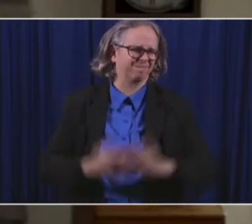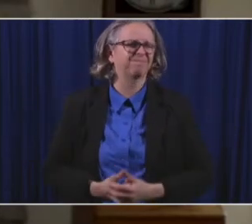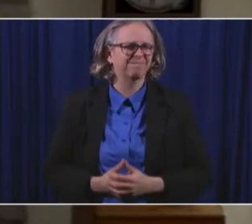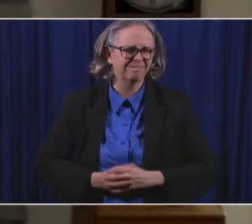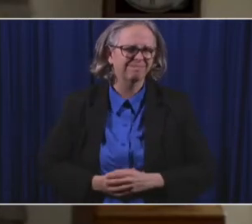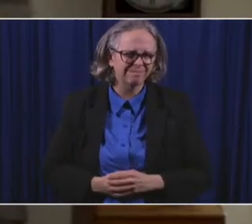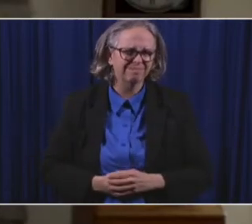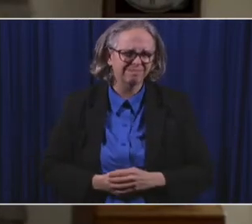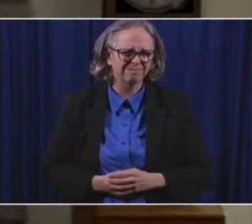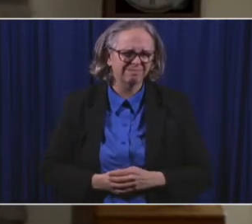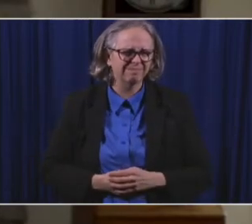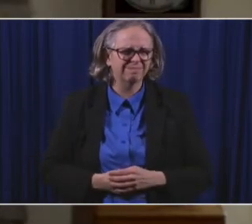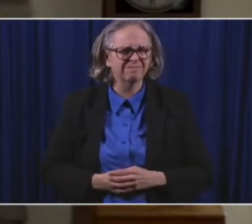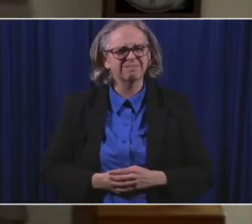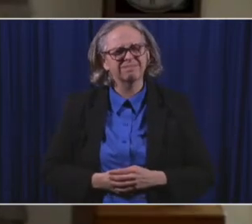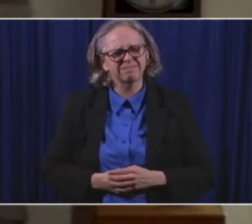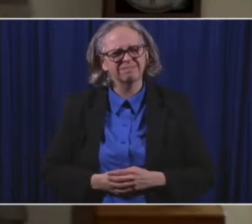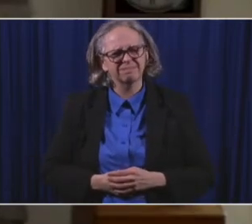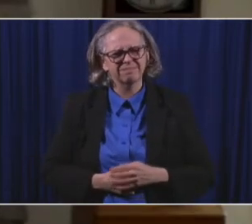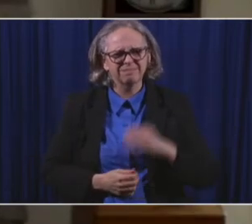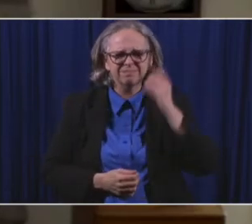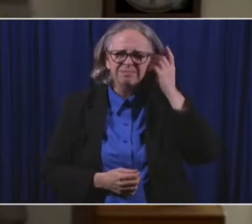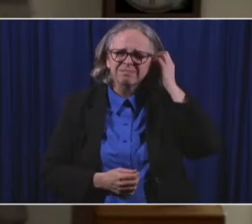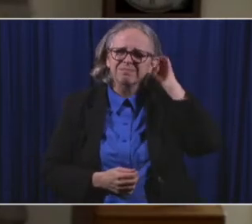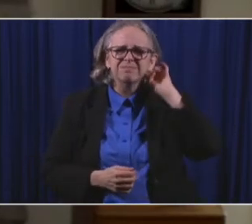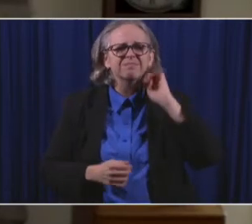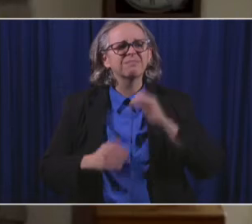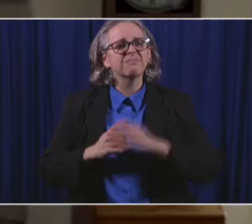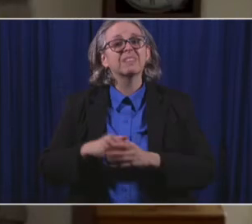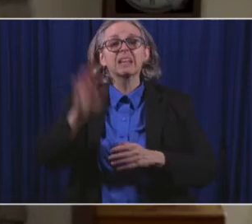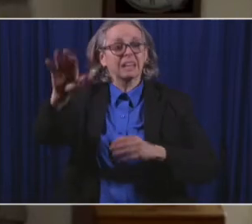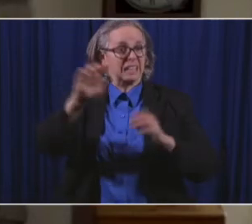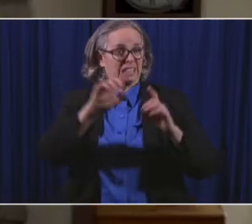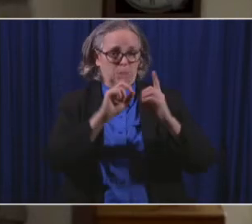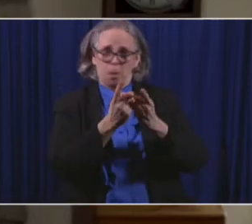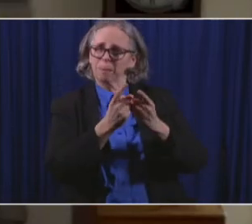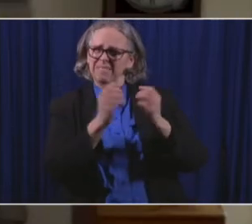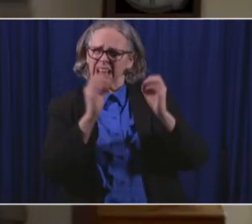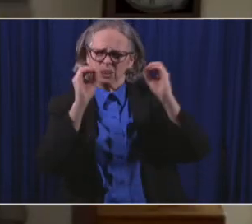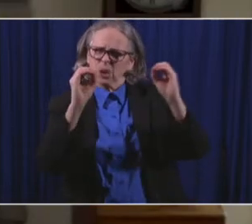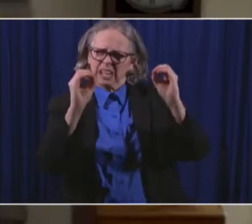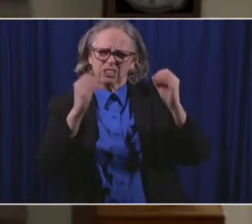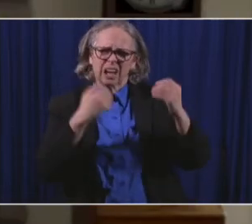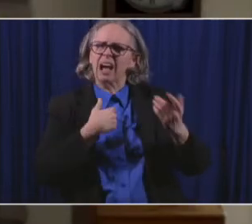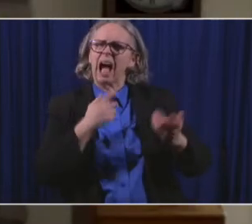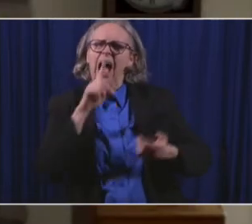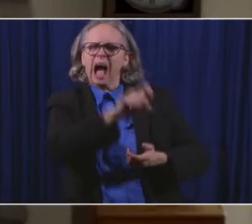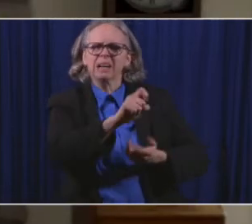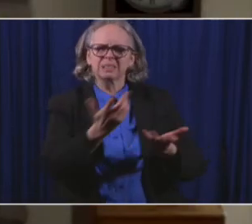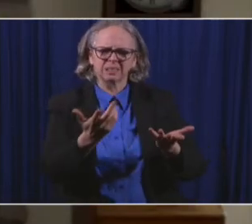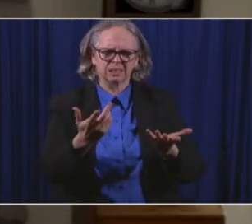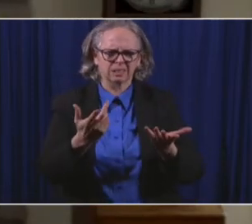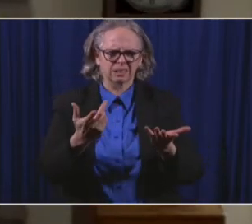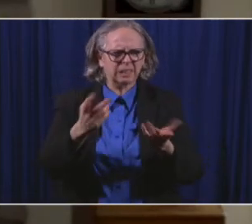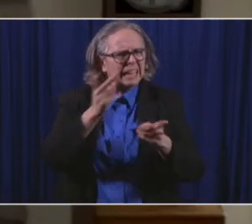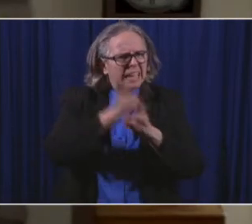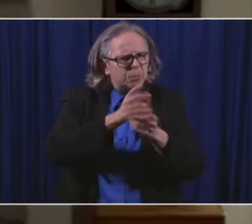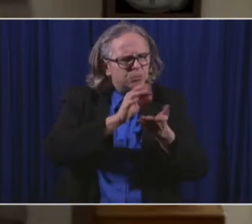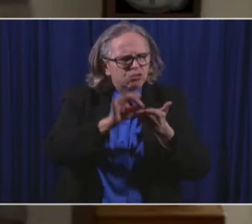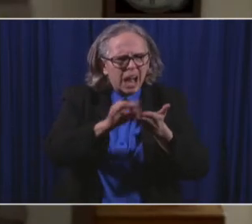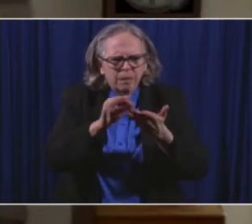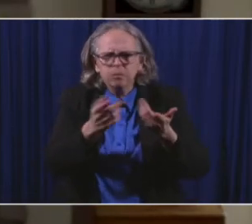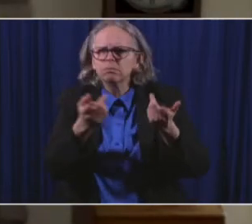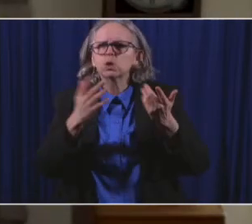I've asked the Department of Education to keep track of what's going on in our schools as far as what schools